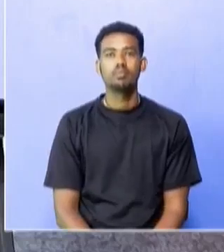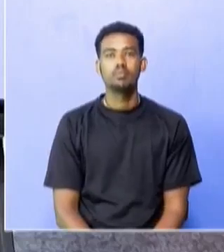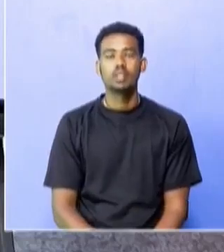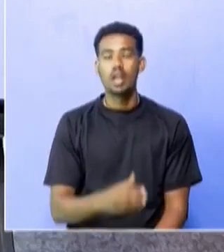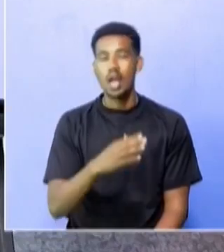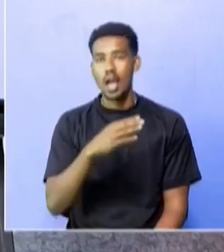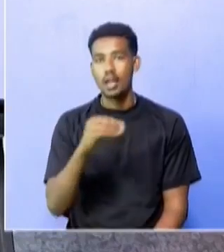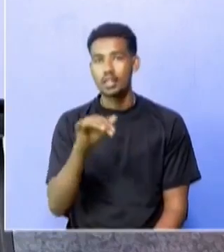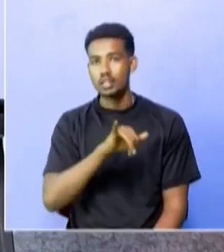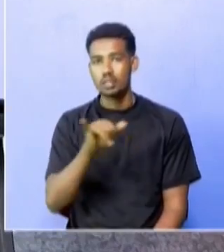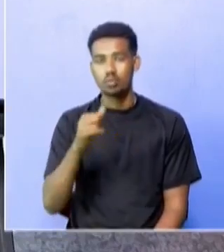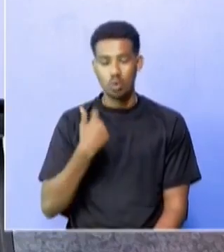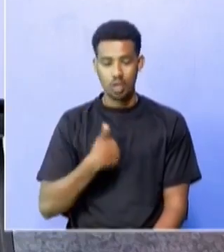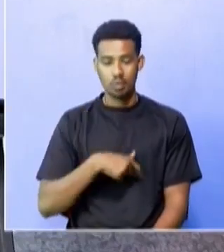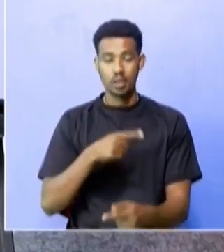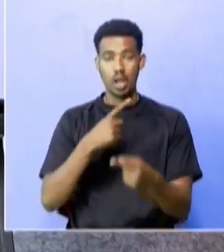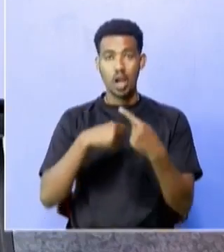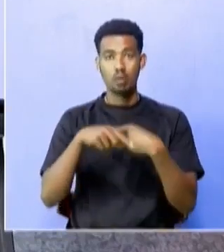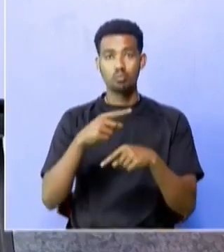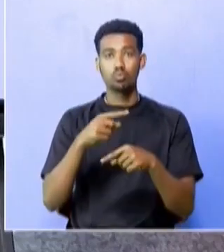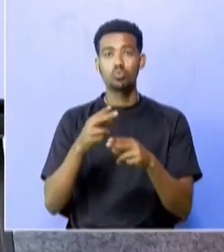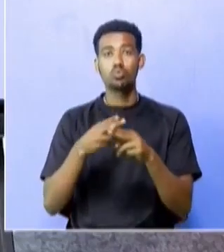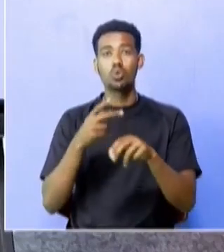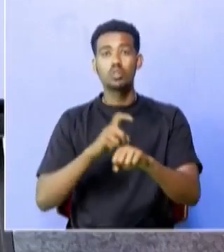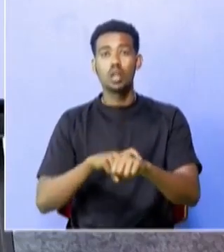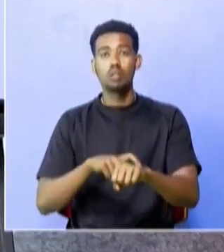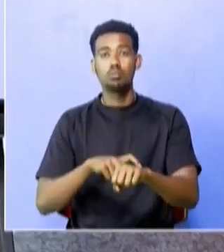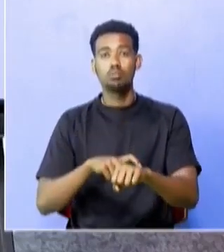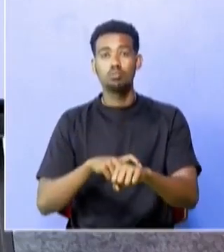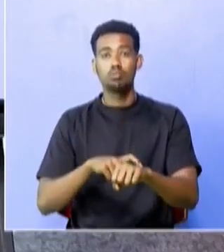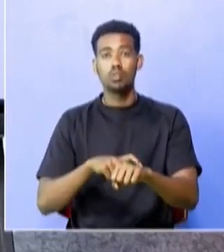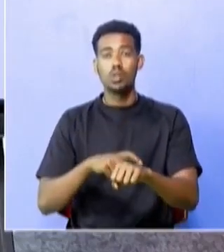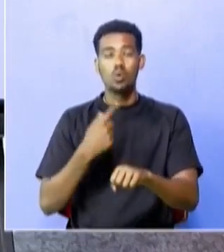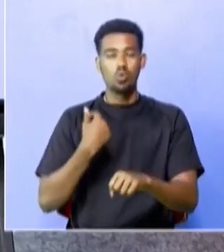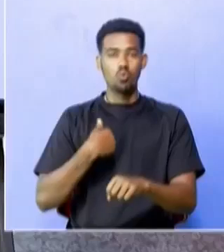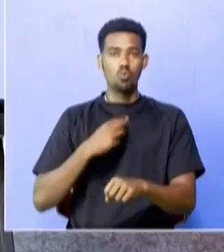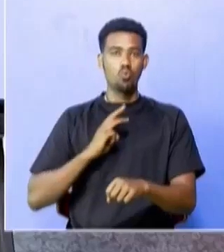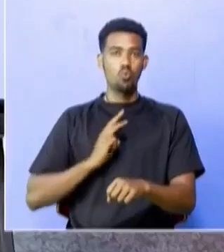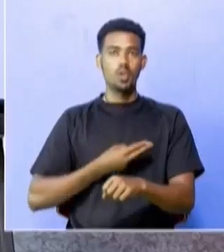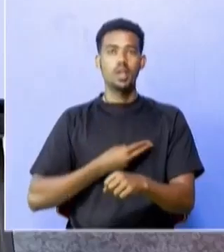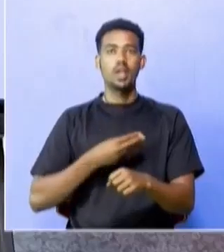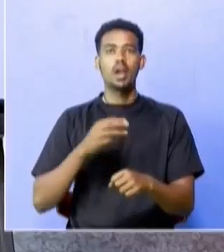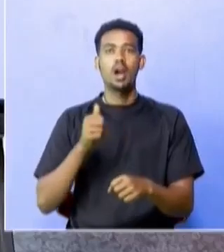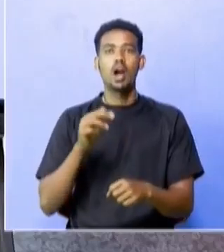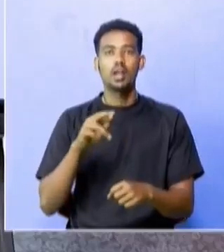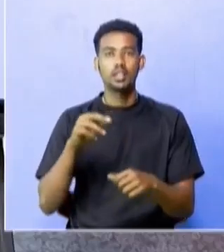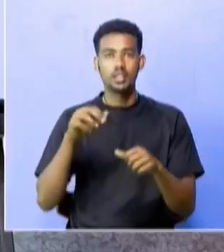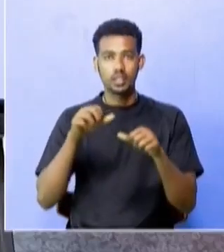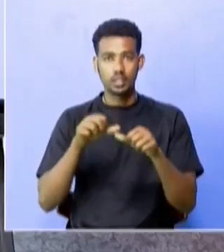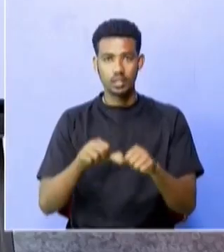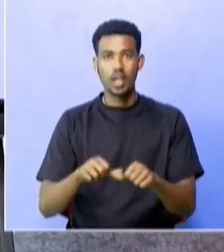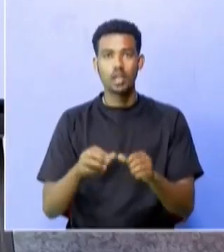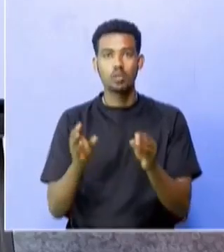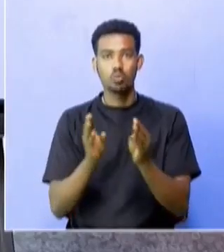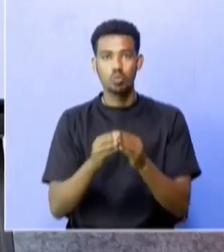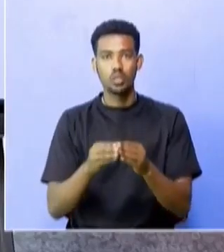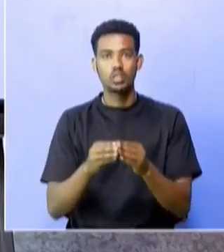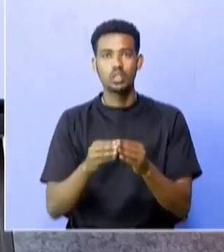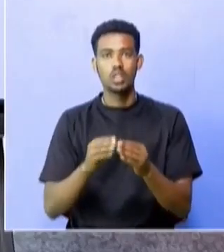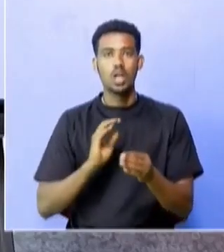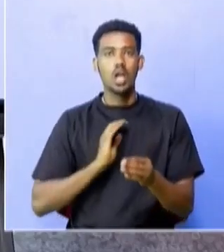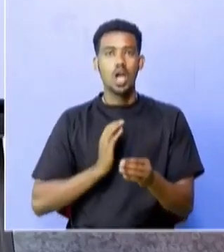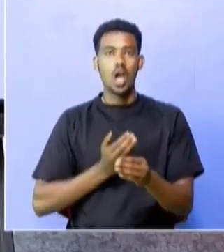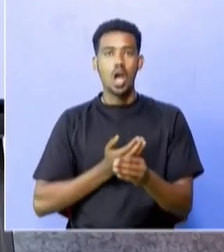And also, when we come to temporary action, we are staying with our friends next